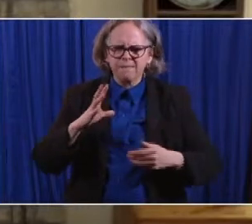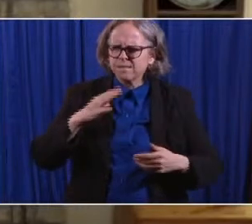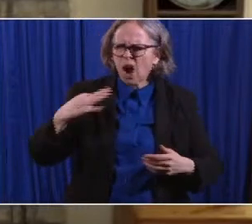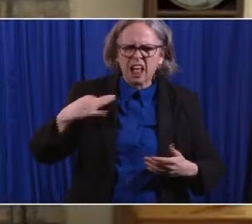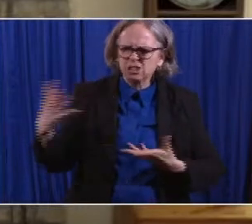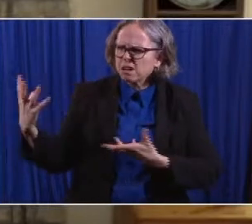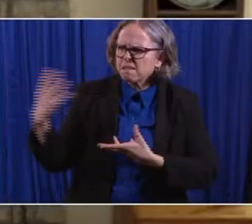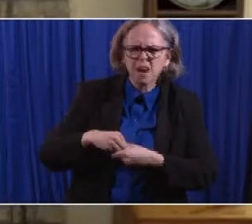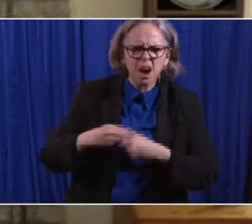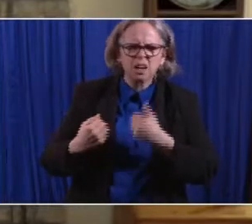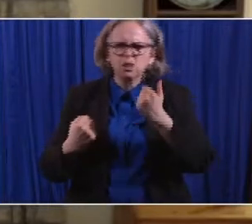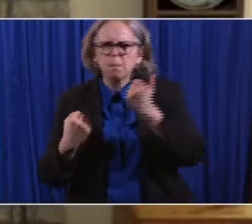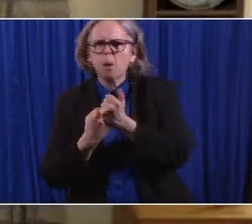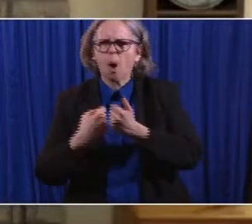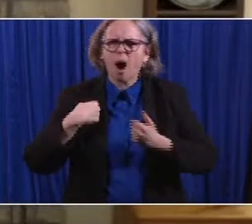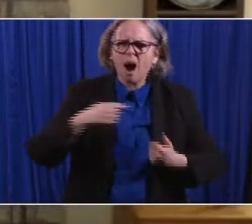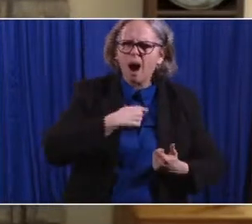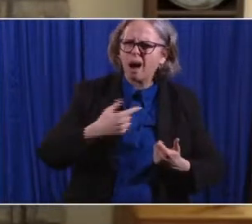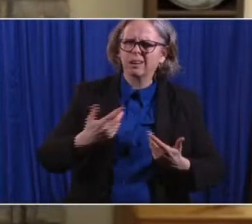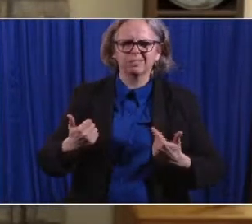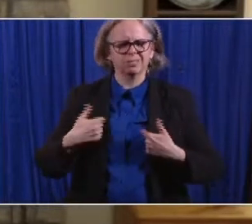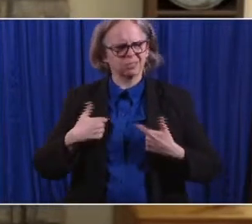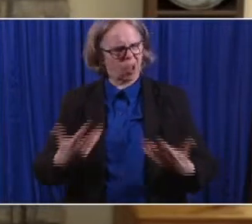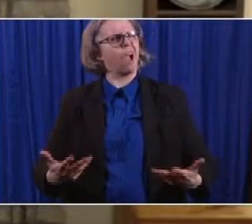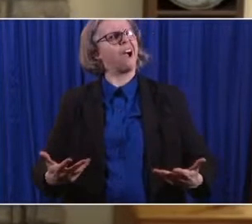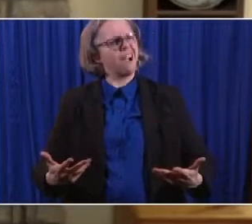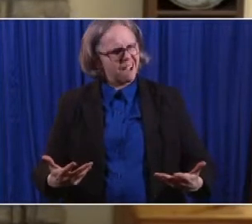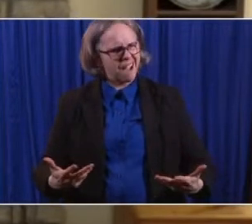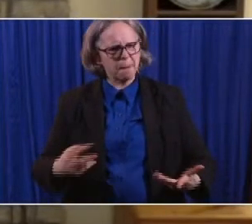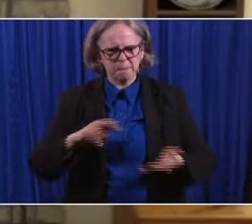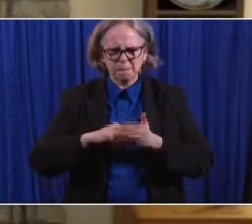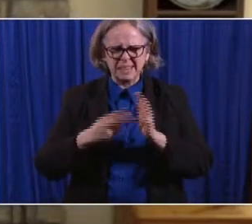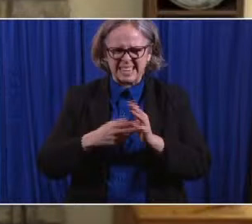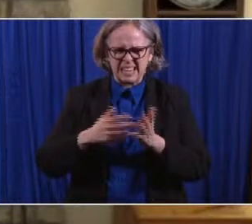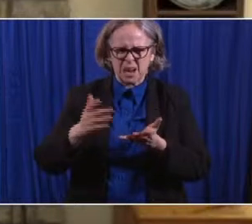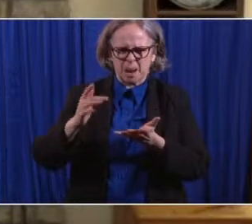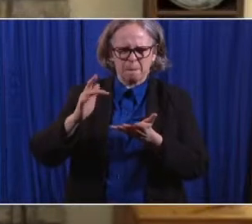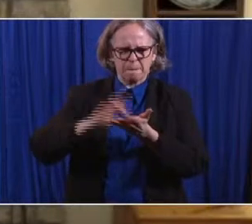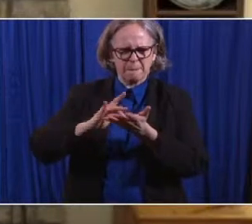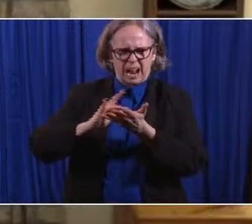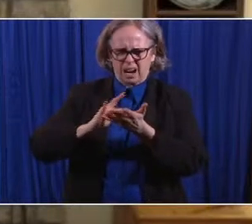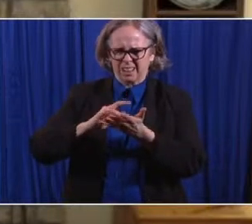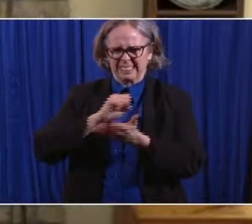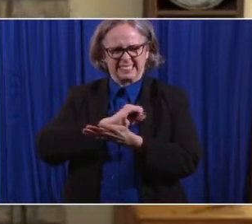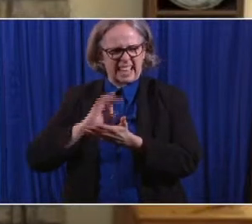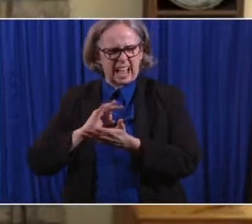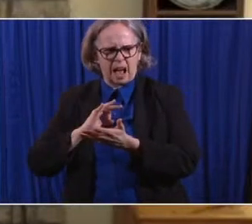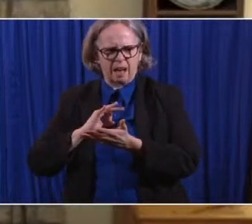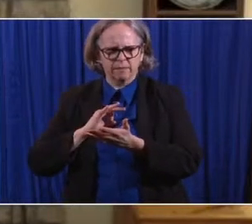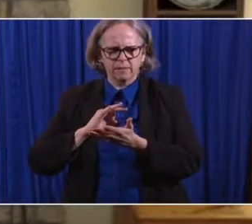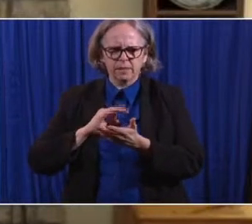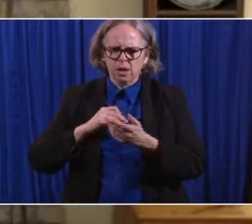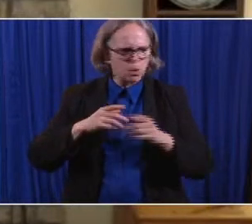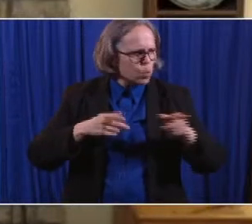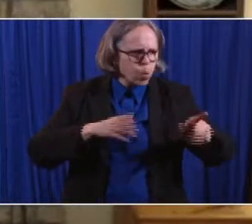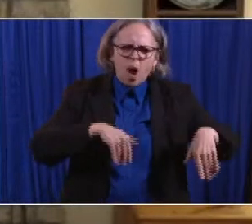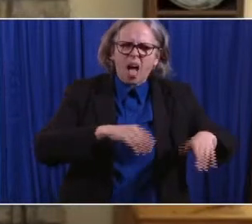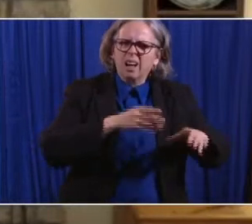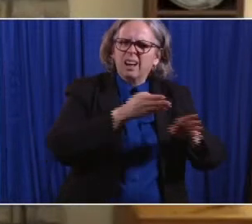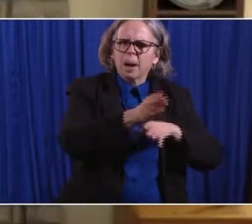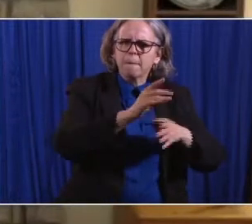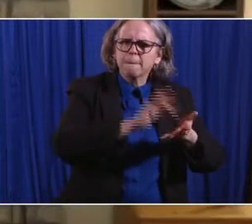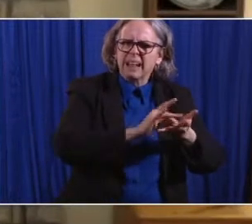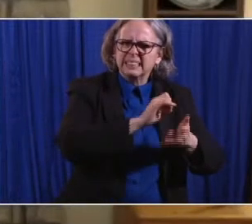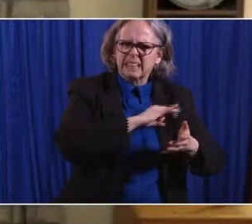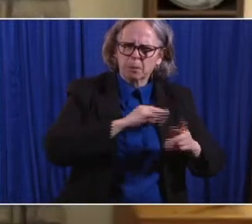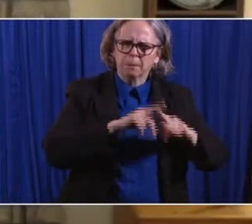done, both the medical personnel and non-medical. People who have stepped up, donated their time to help their fellow citizens.